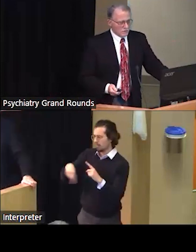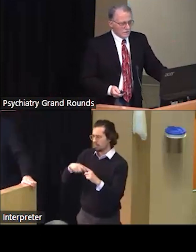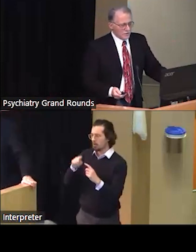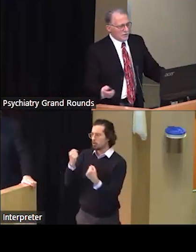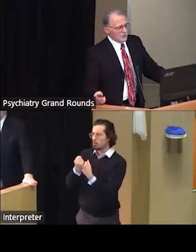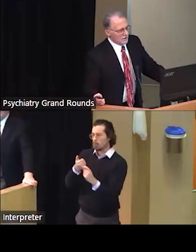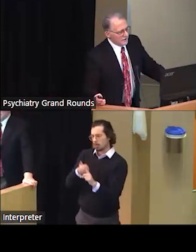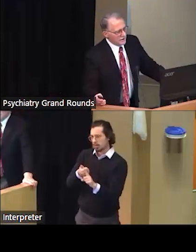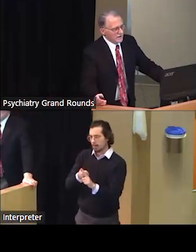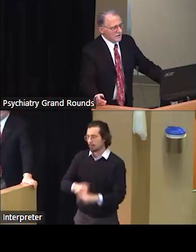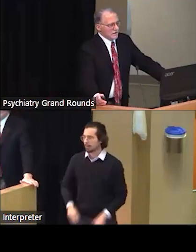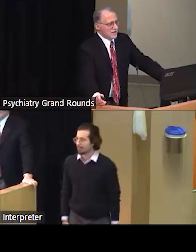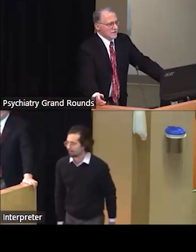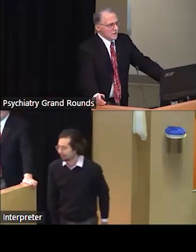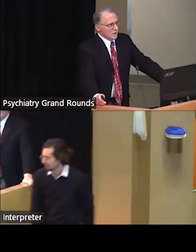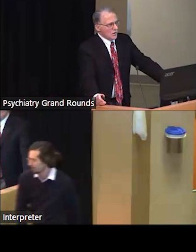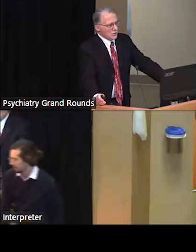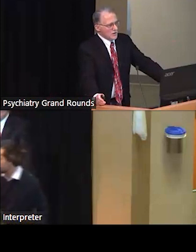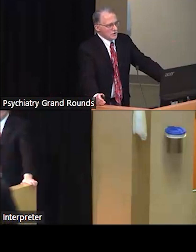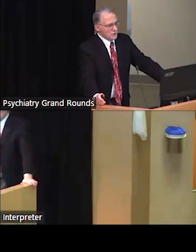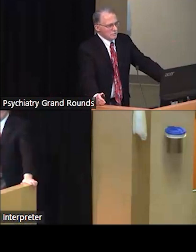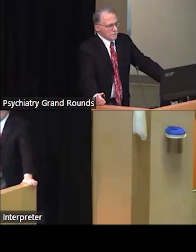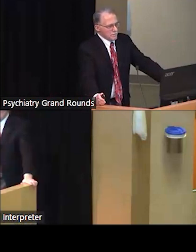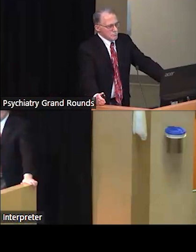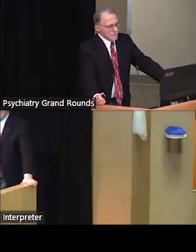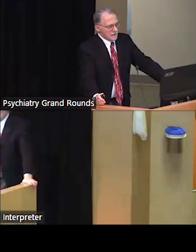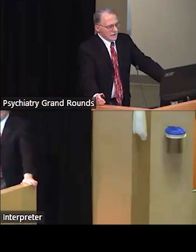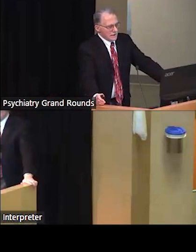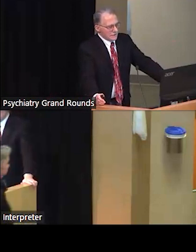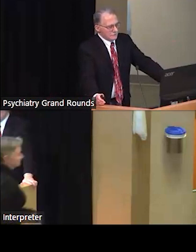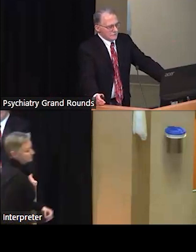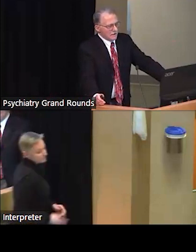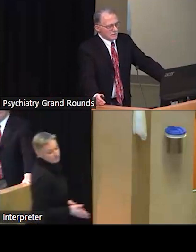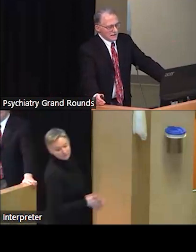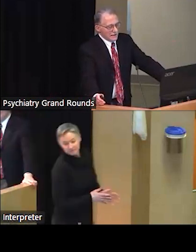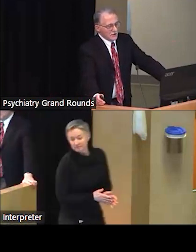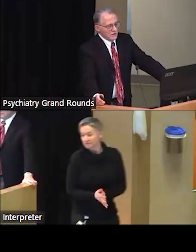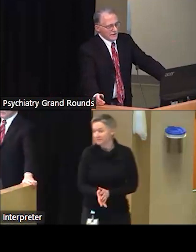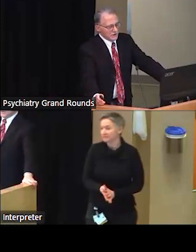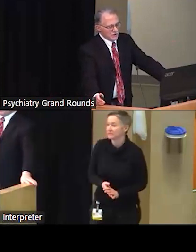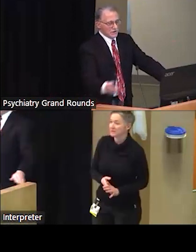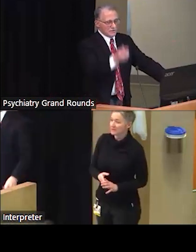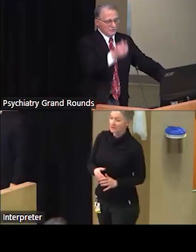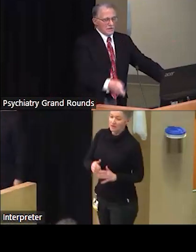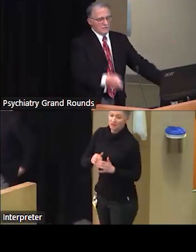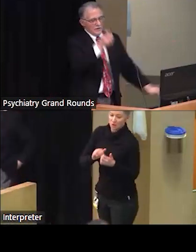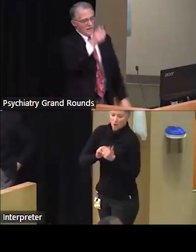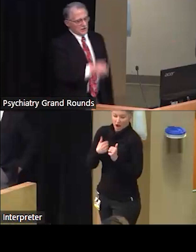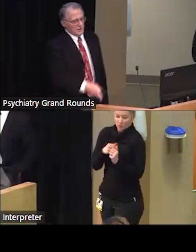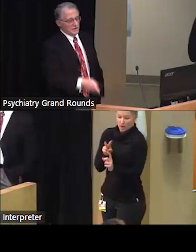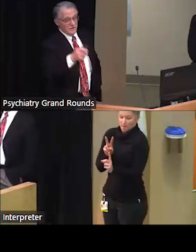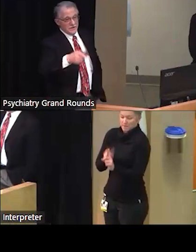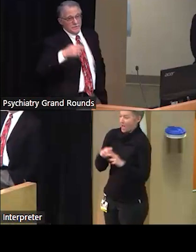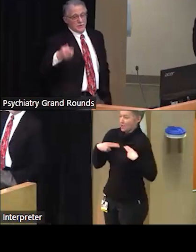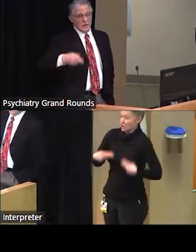So the proposal here is, what can we do of applying human factors? All these blue